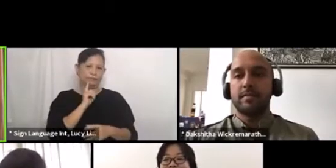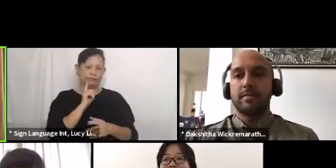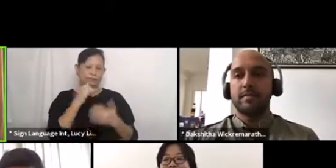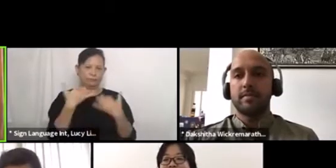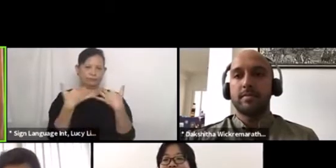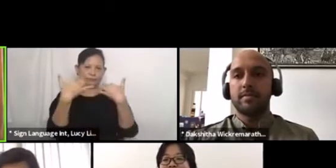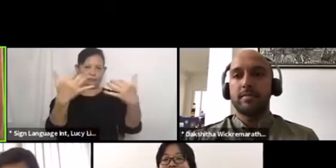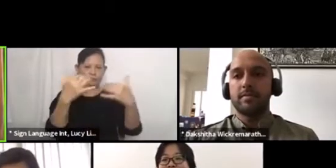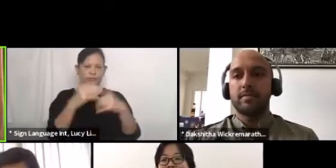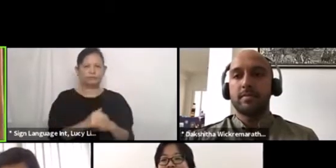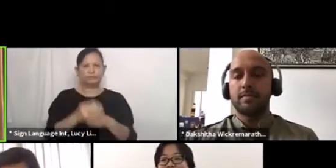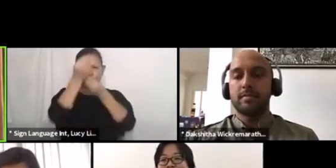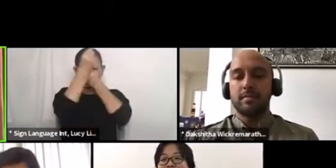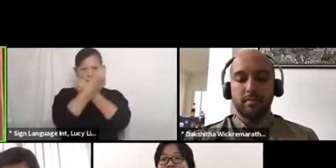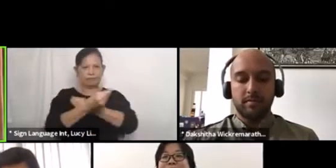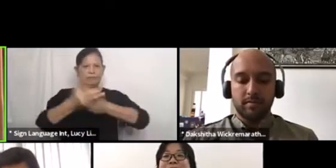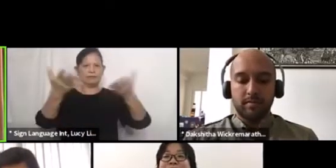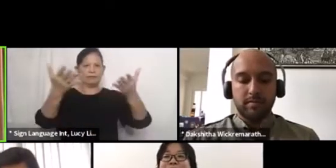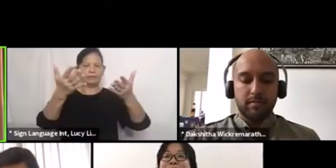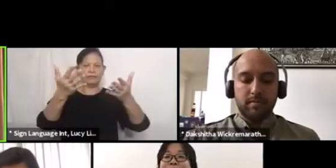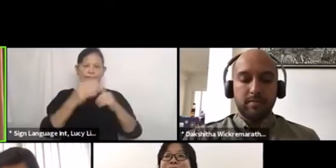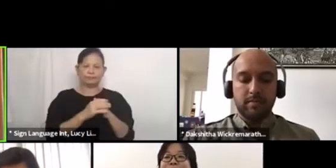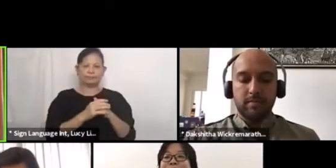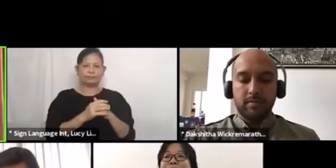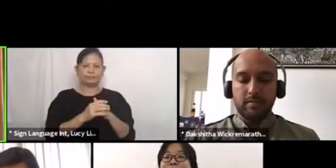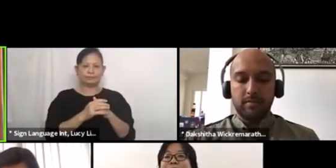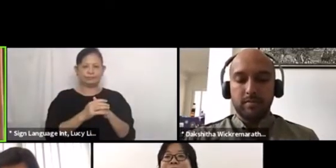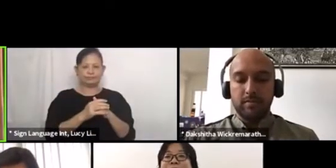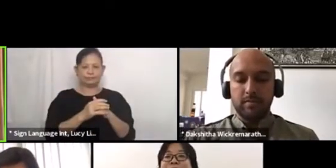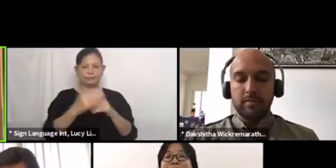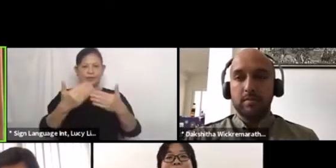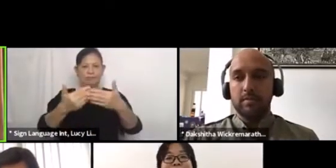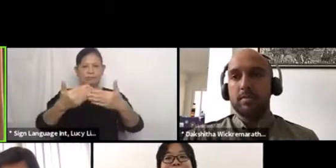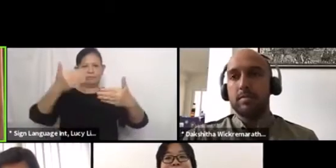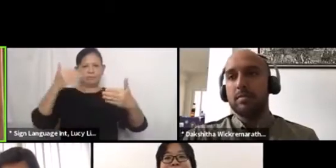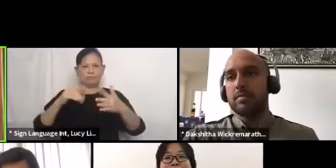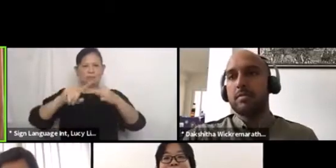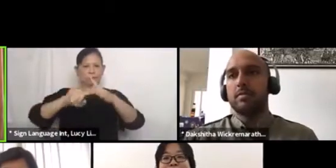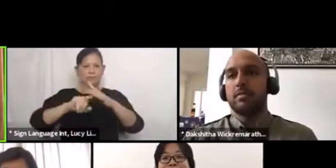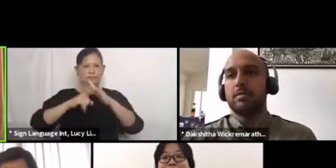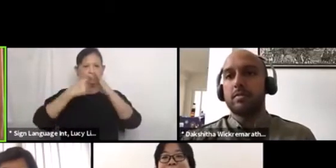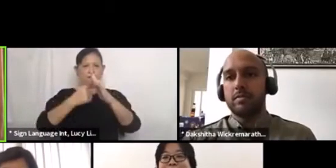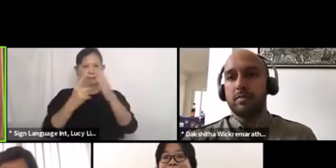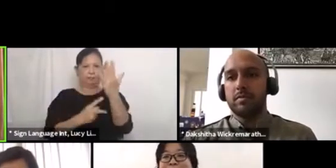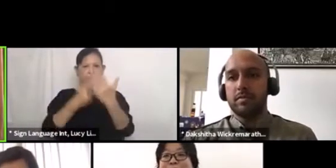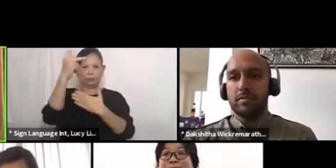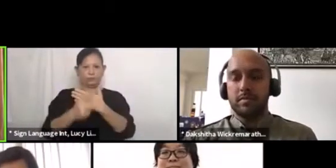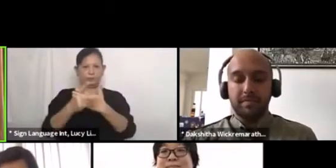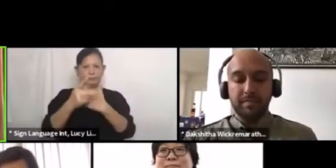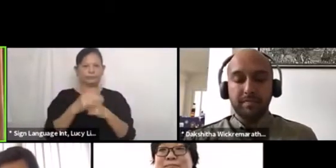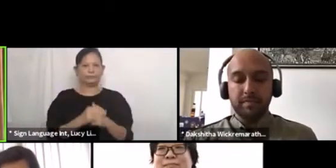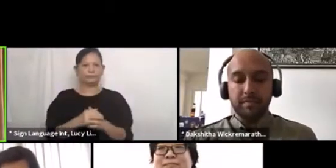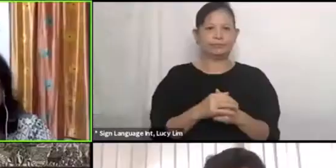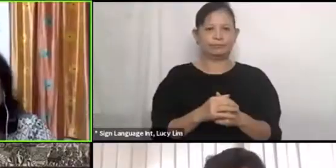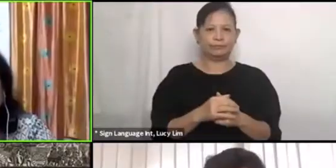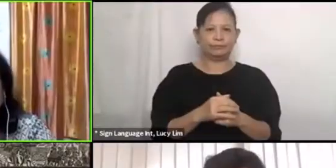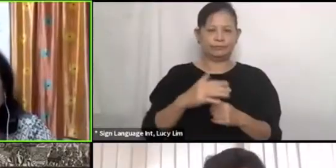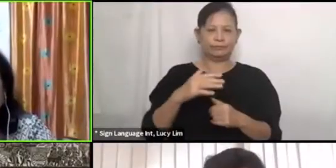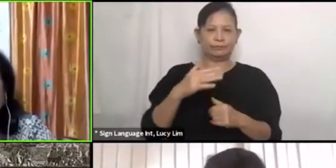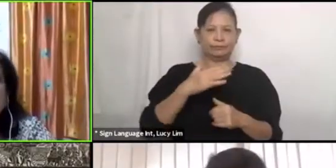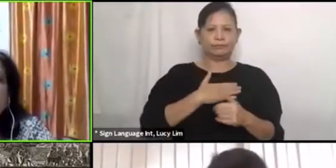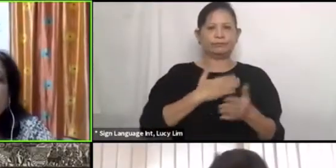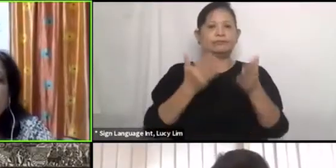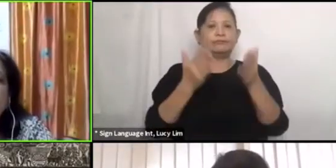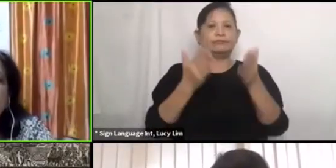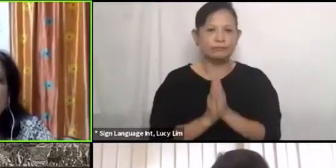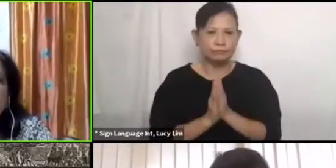housekeeping announcements for our viewers before I hand over the mic to our chairperson for today. My humble request to all